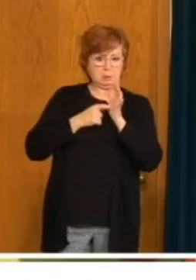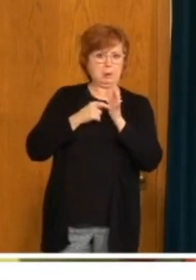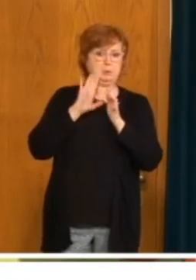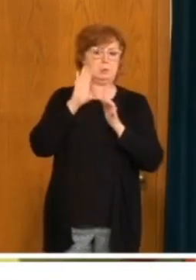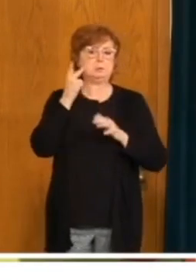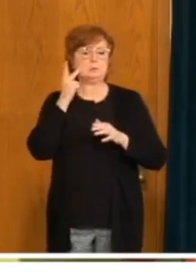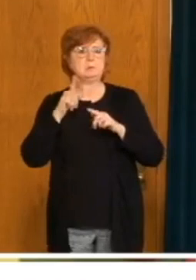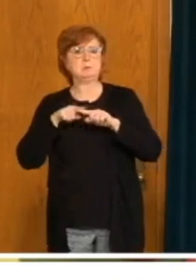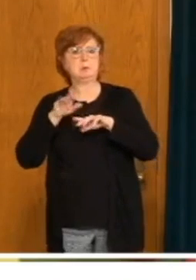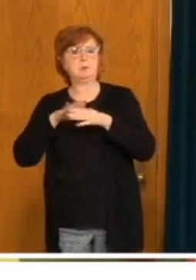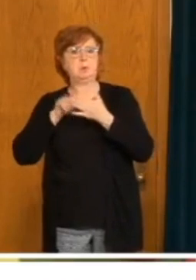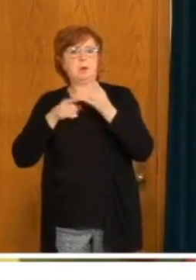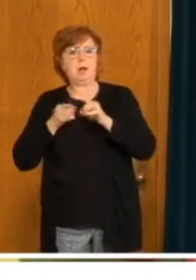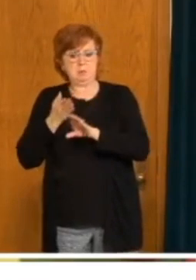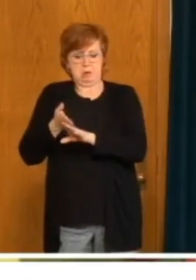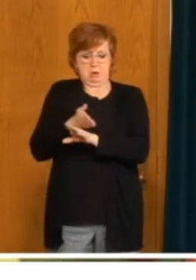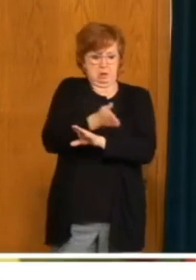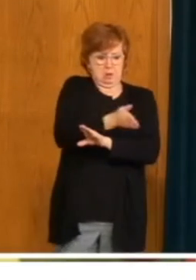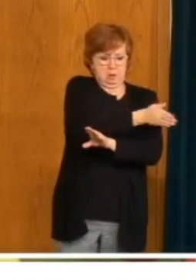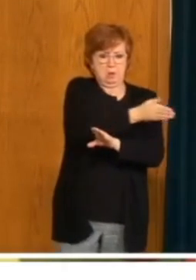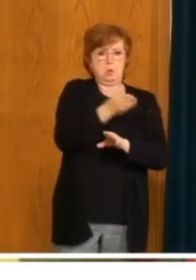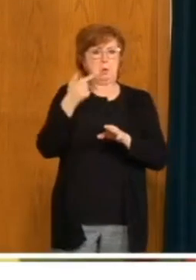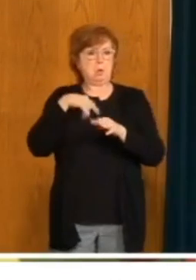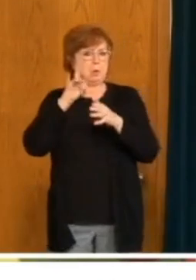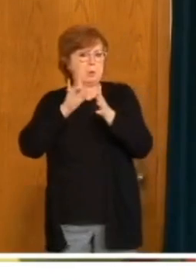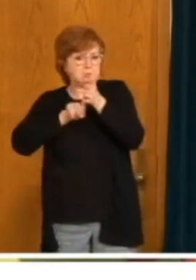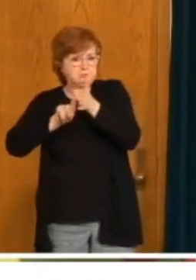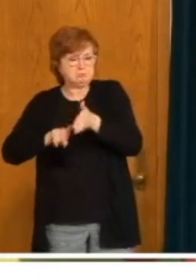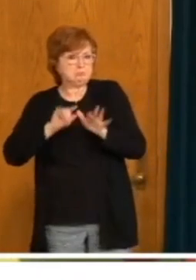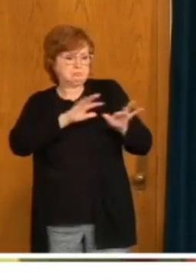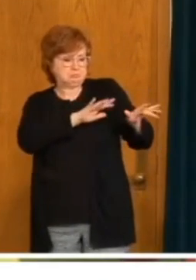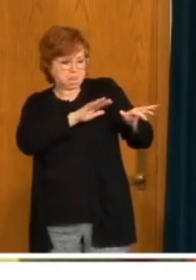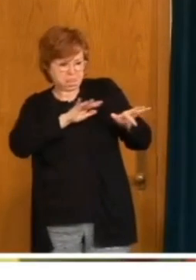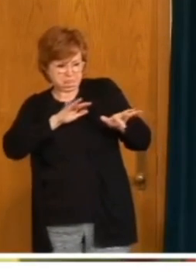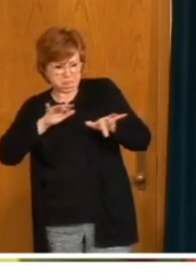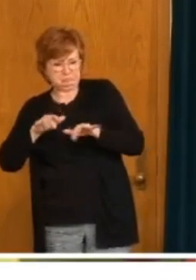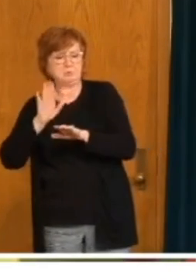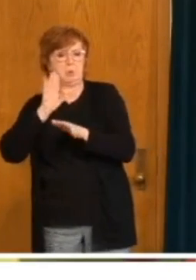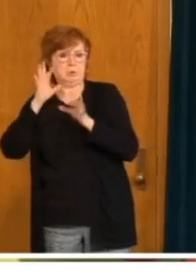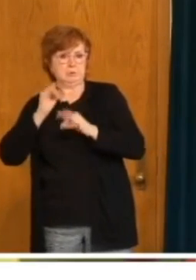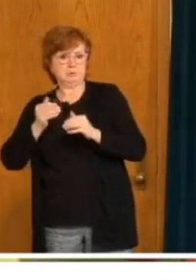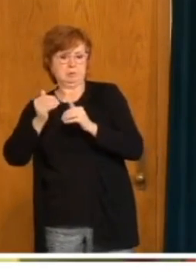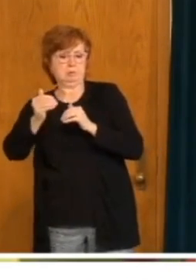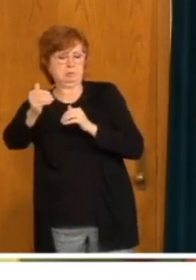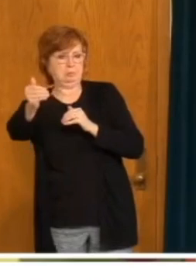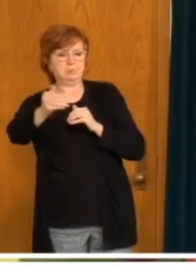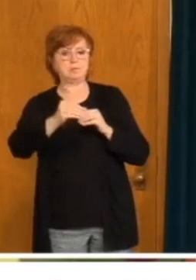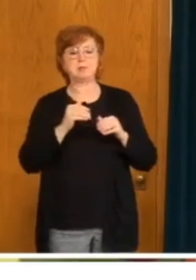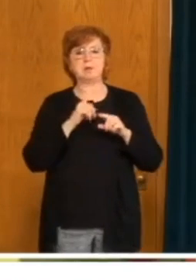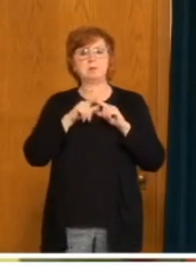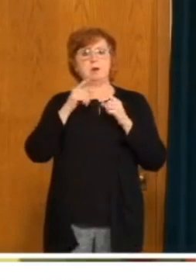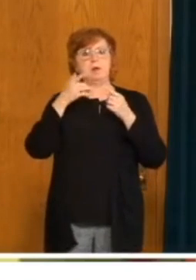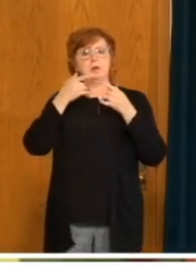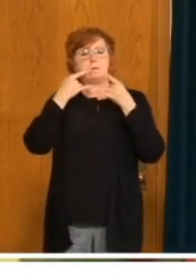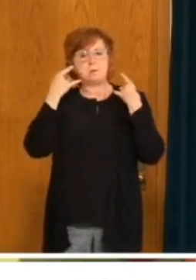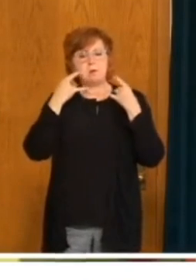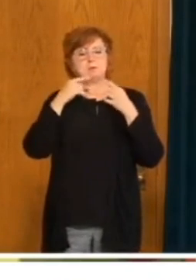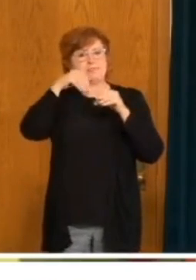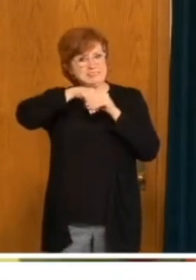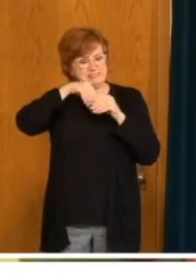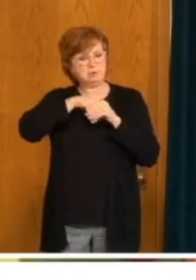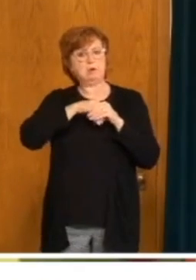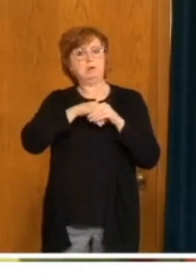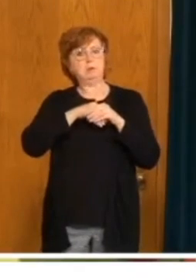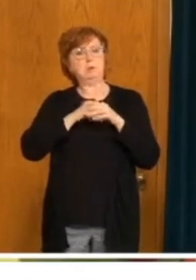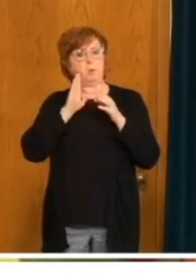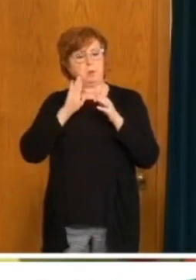first two steps. Public health orders from step two on gathering sizes and indoor masking will remain in place until that guidance